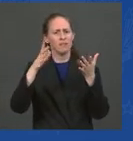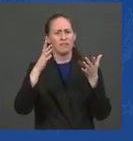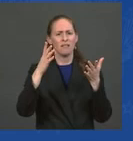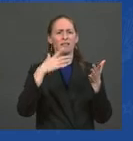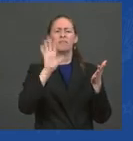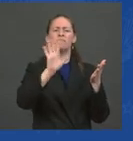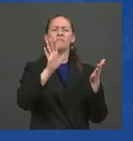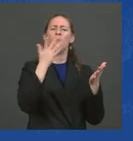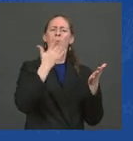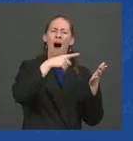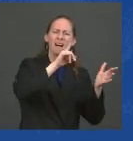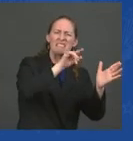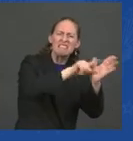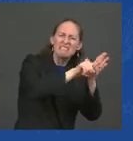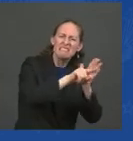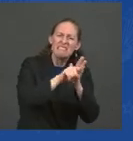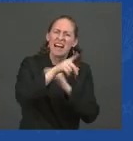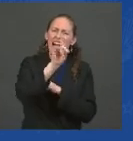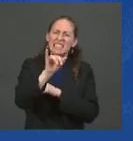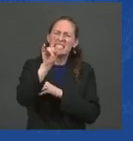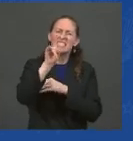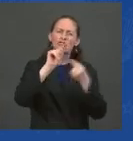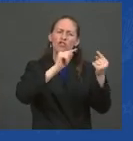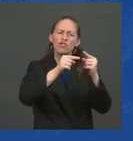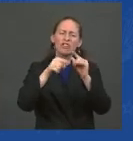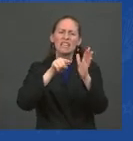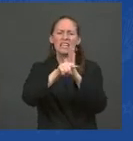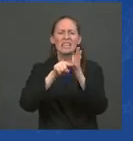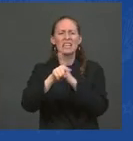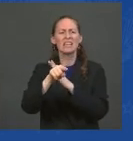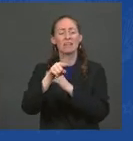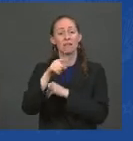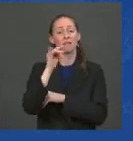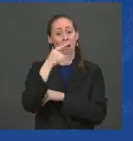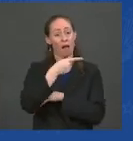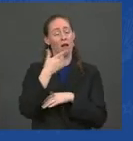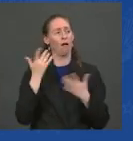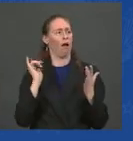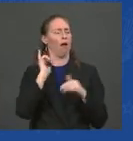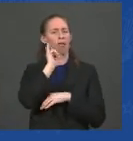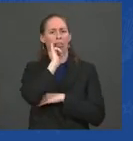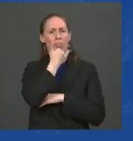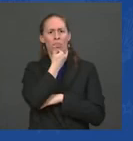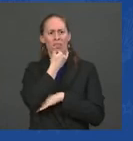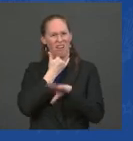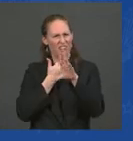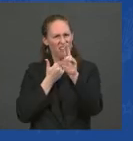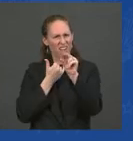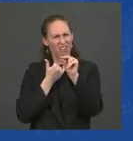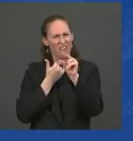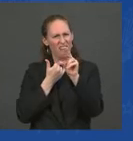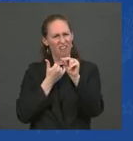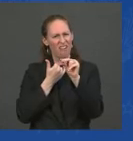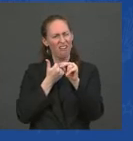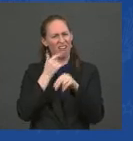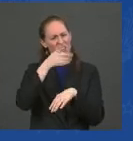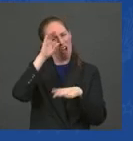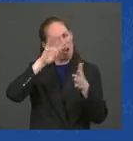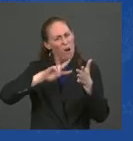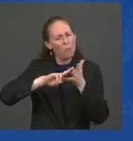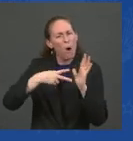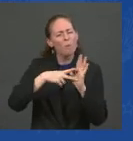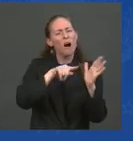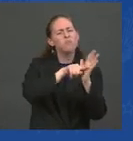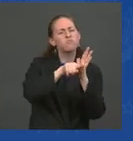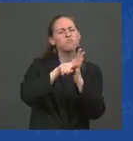against humanity, do not happen by accident. They don't happen by accident. The